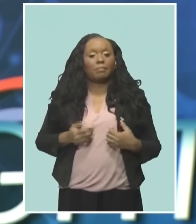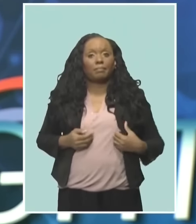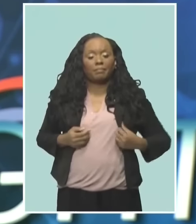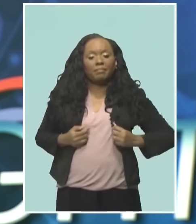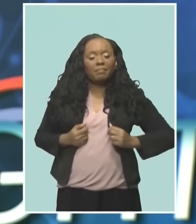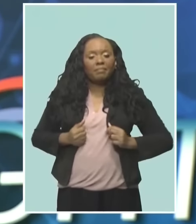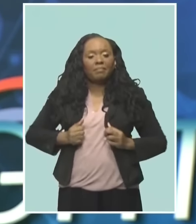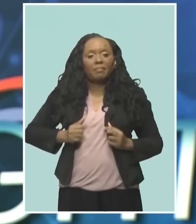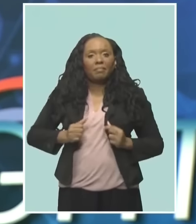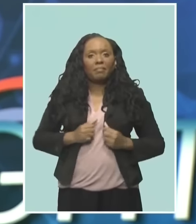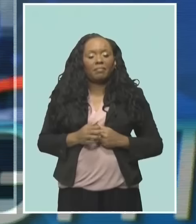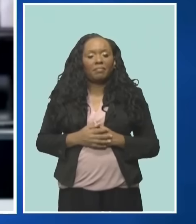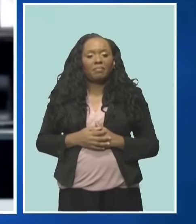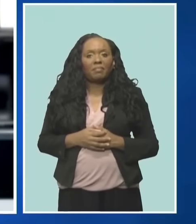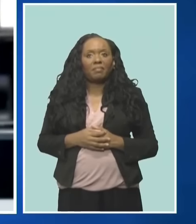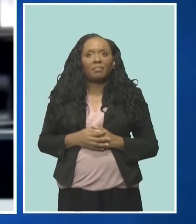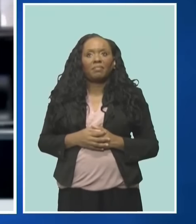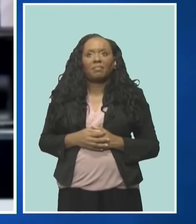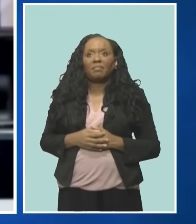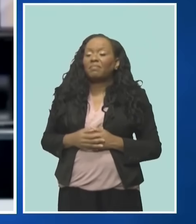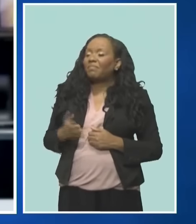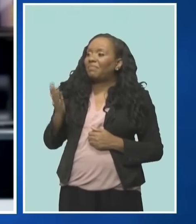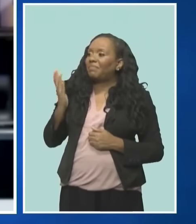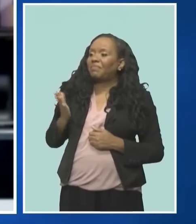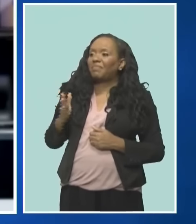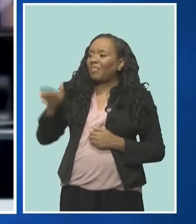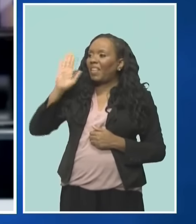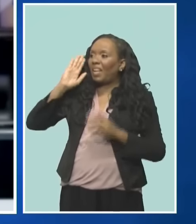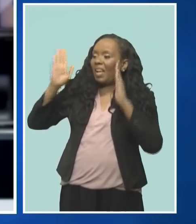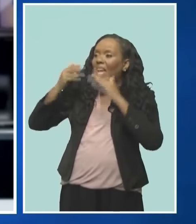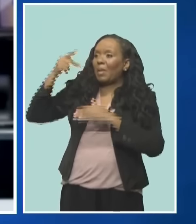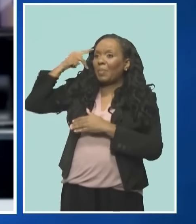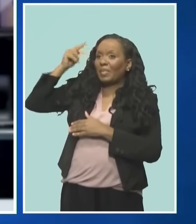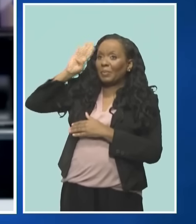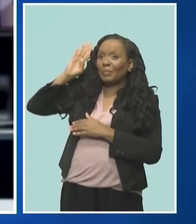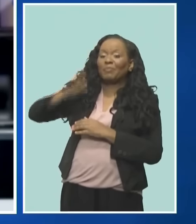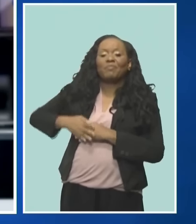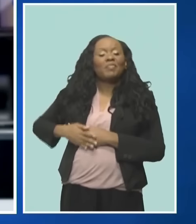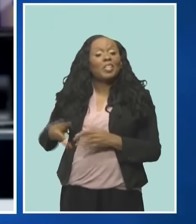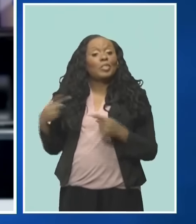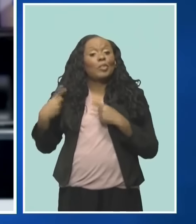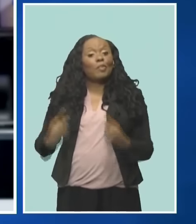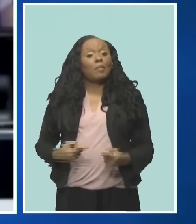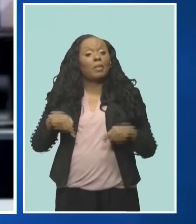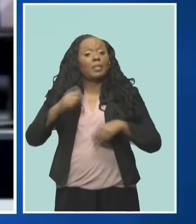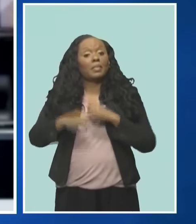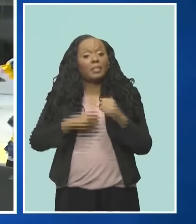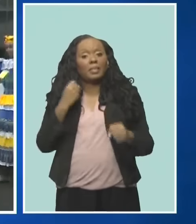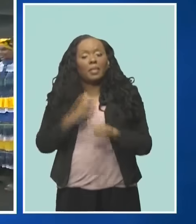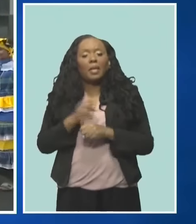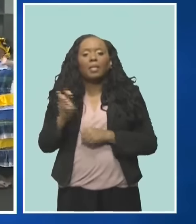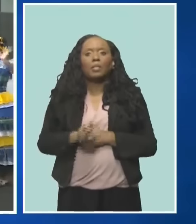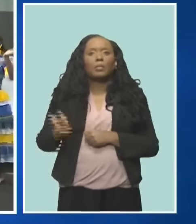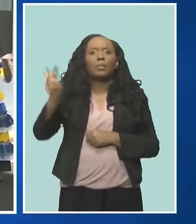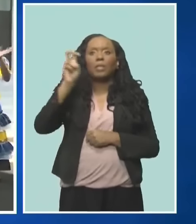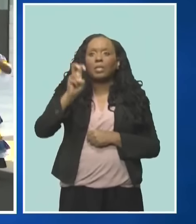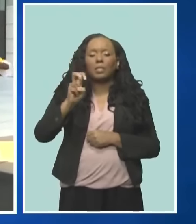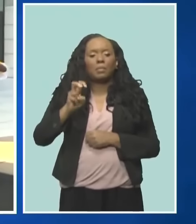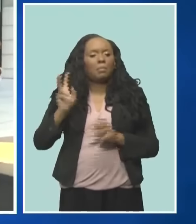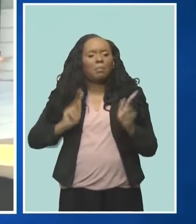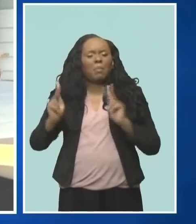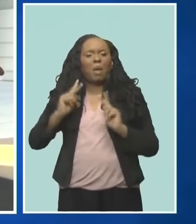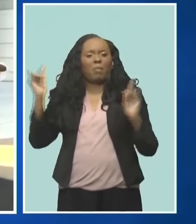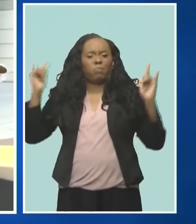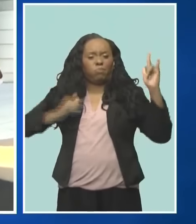Crystal. Well, Pearson, a record year for Barbados so far, as tourism arrivals for the